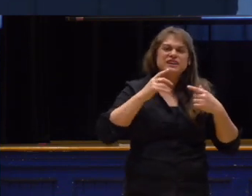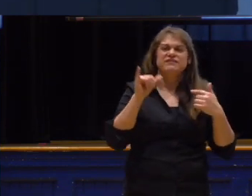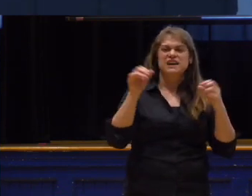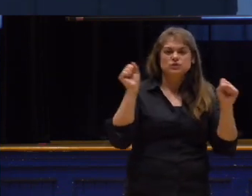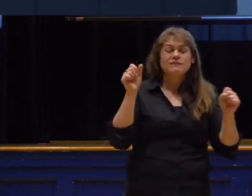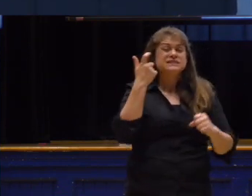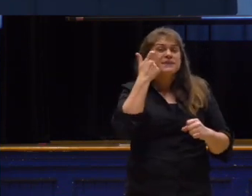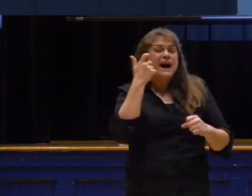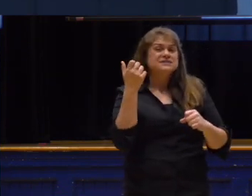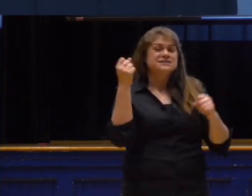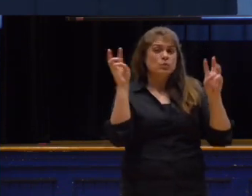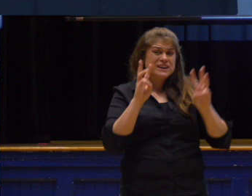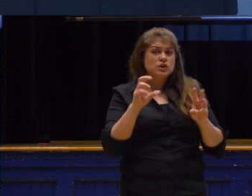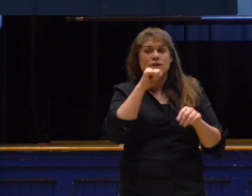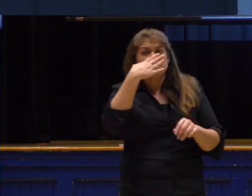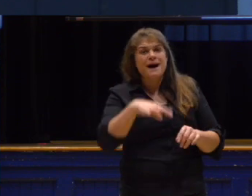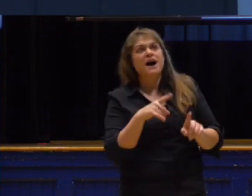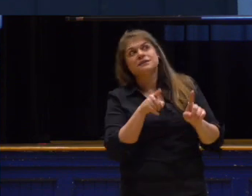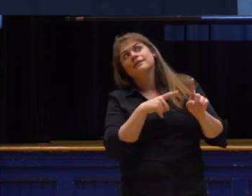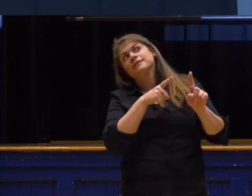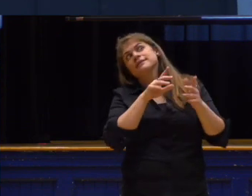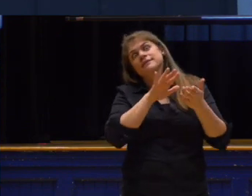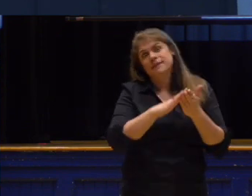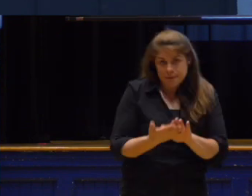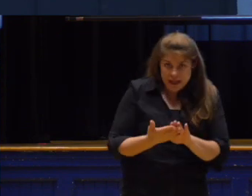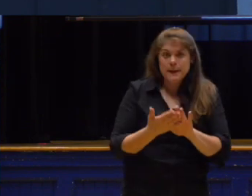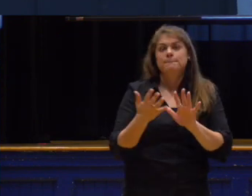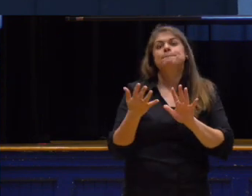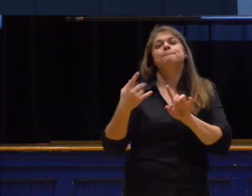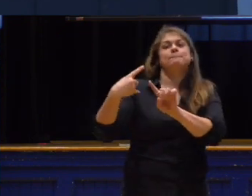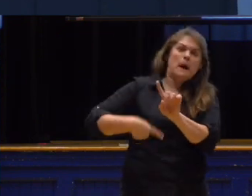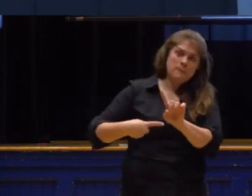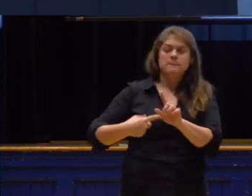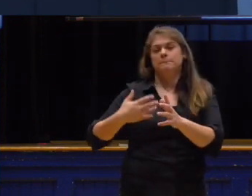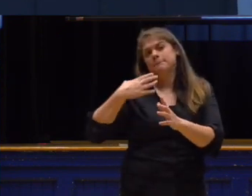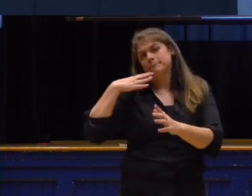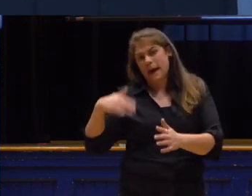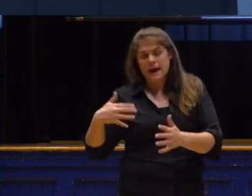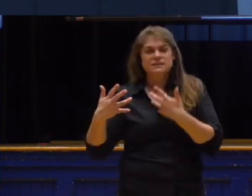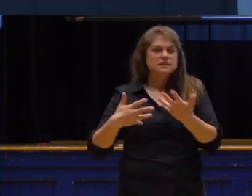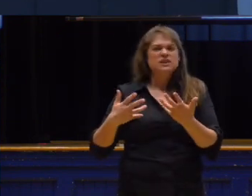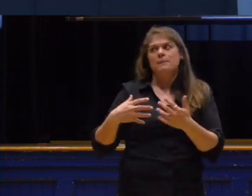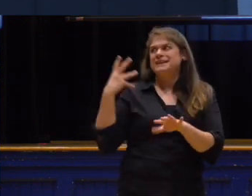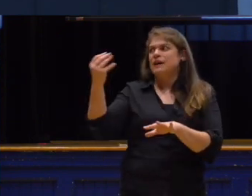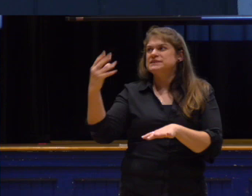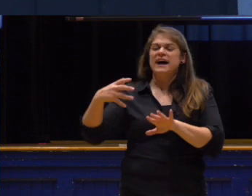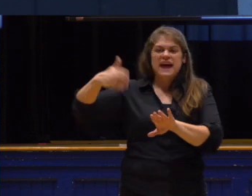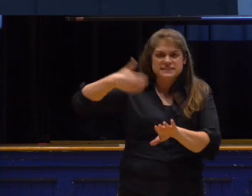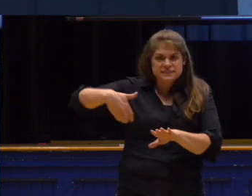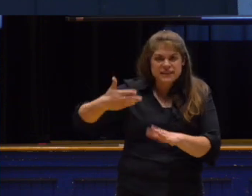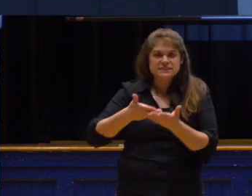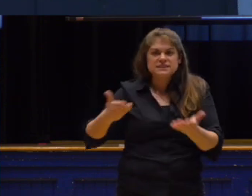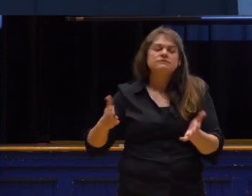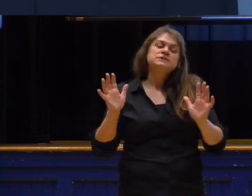of the winter. You know, this past winter wasn't bad up till a point. And then all of a sudden, you know, temperatures go down and, you know, being out there